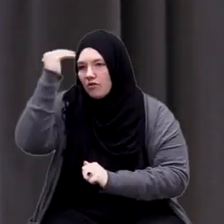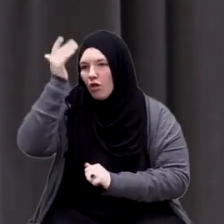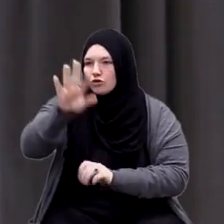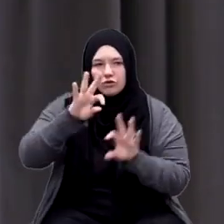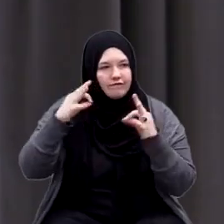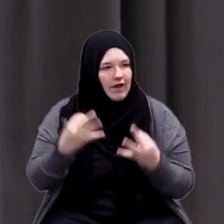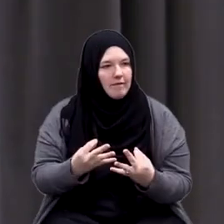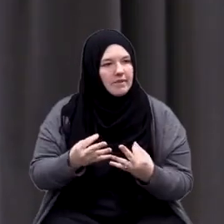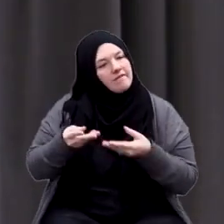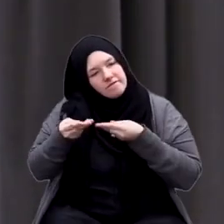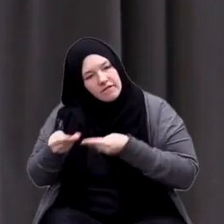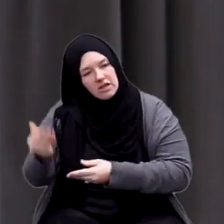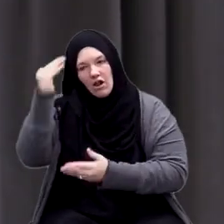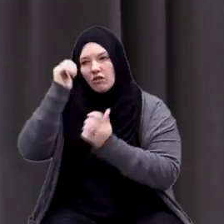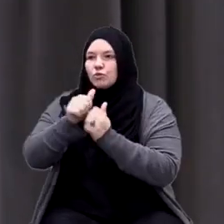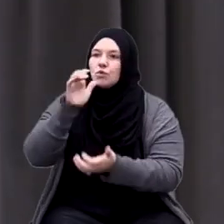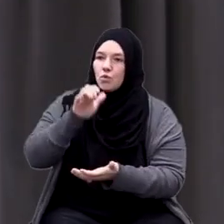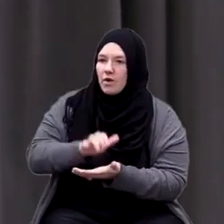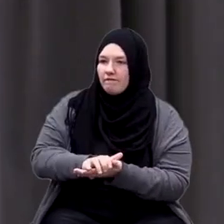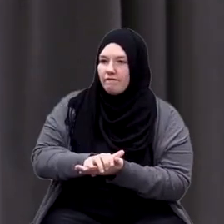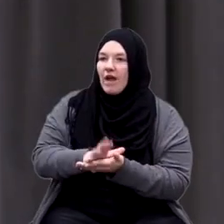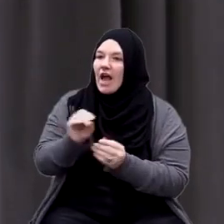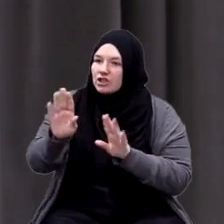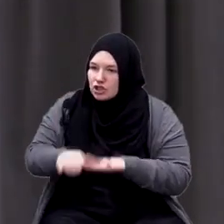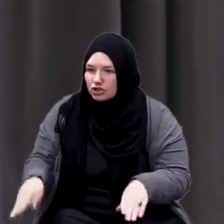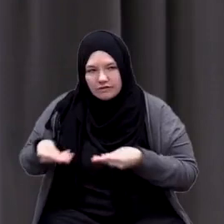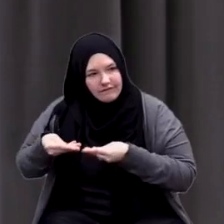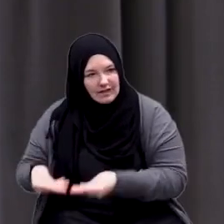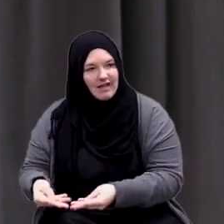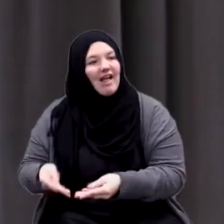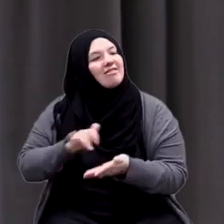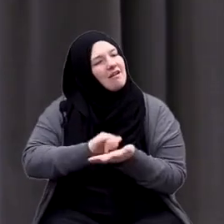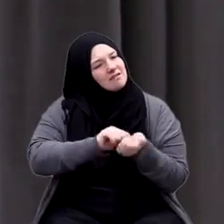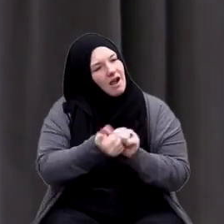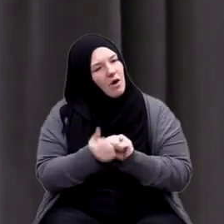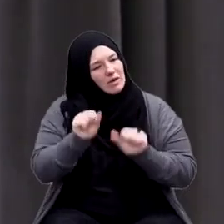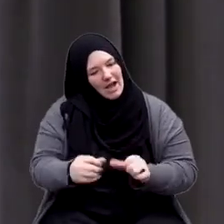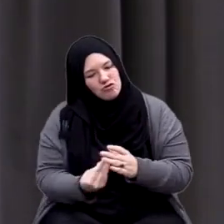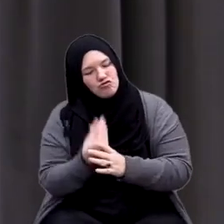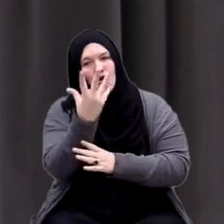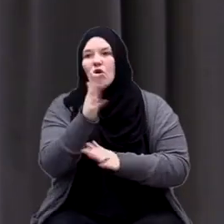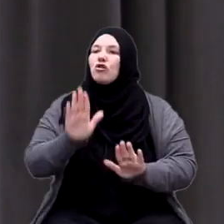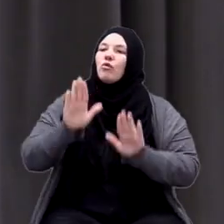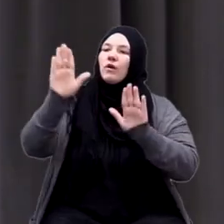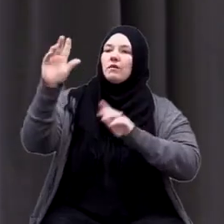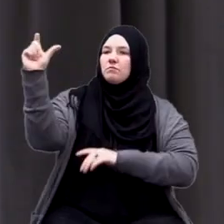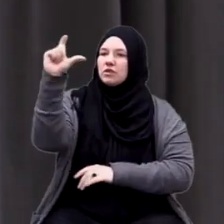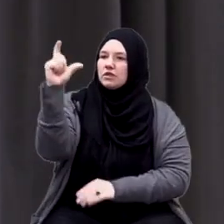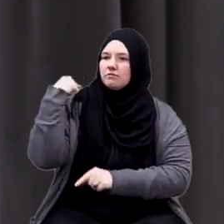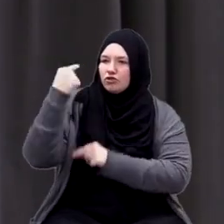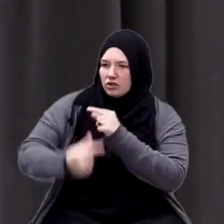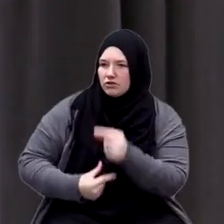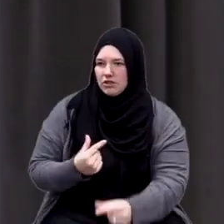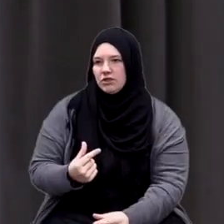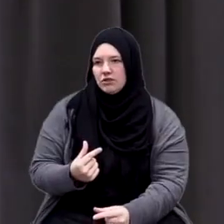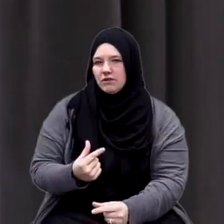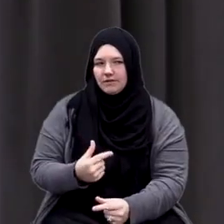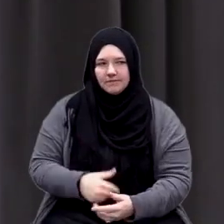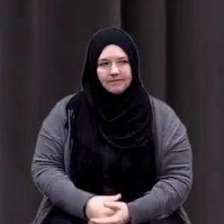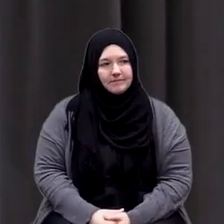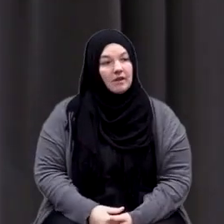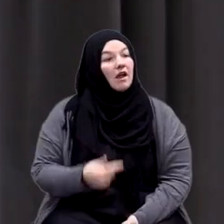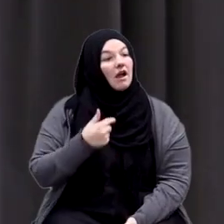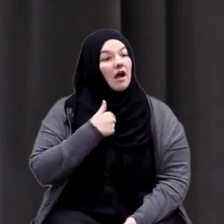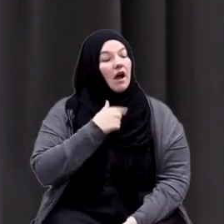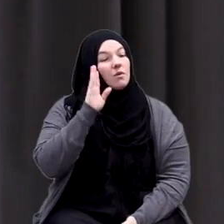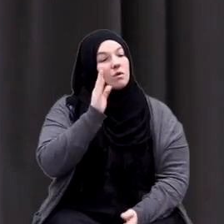how we grow a Muslim family and how we grow a great Muslim generation. I